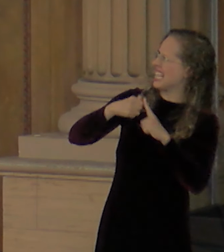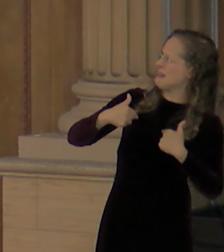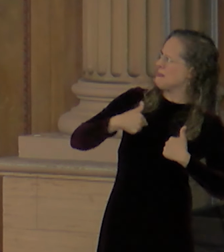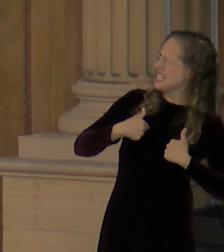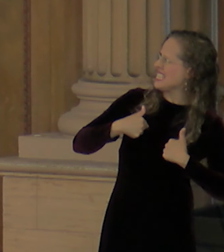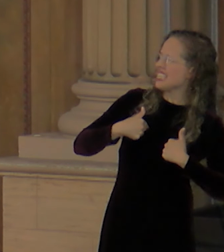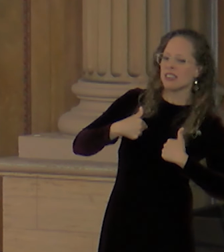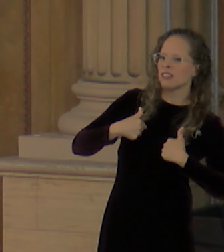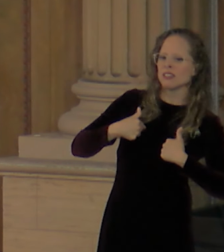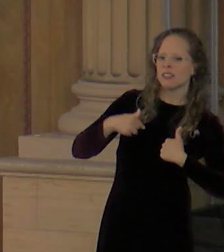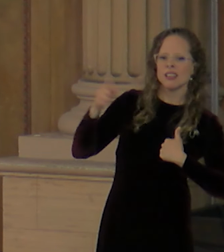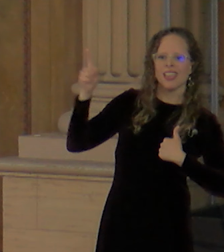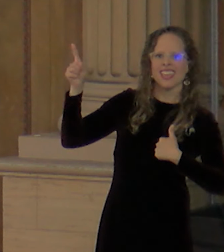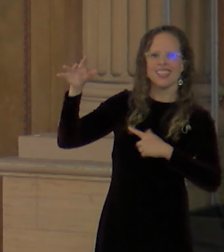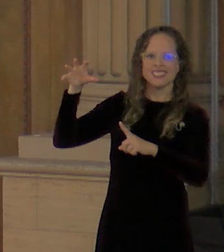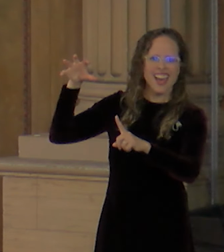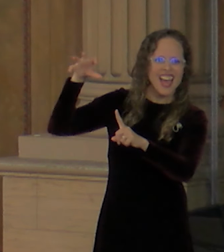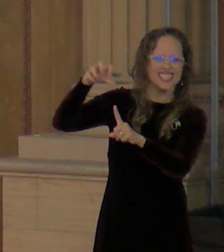into Leviathan.